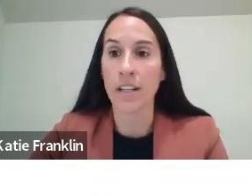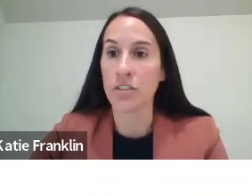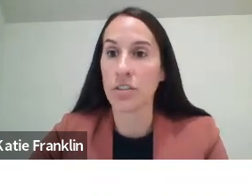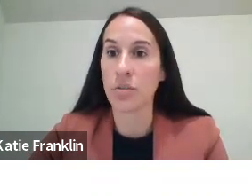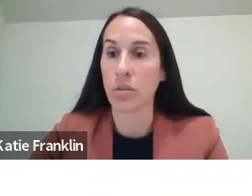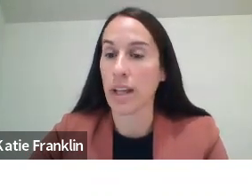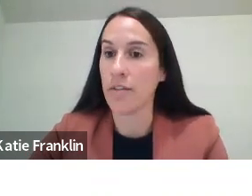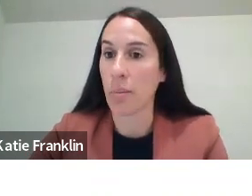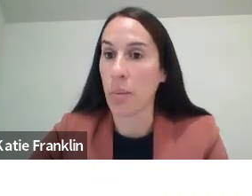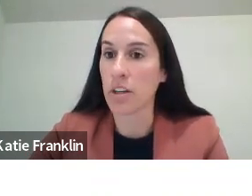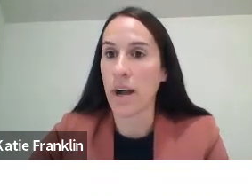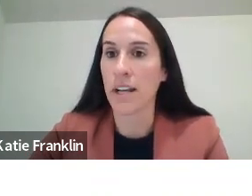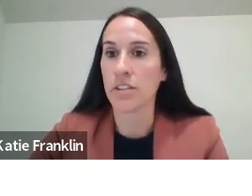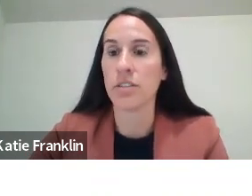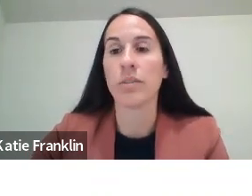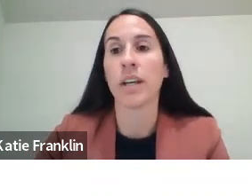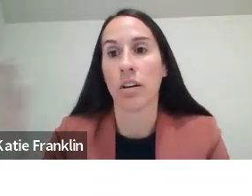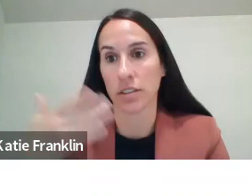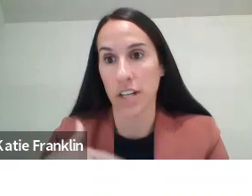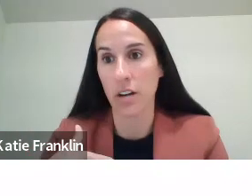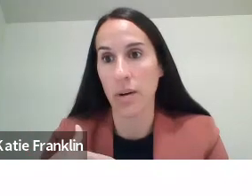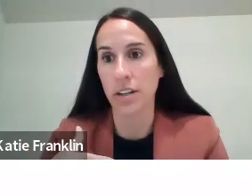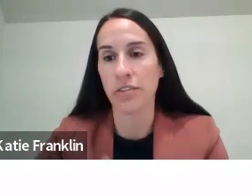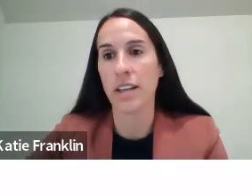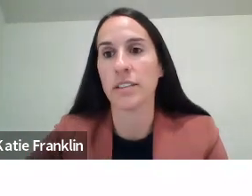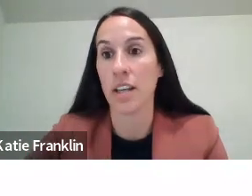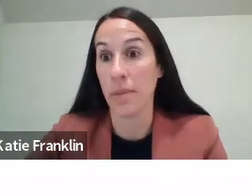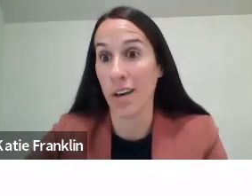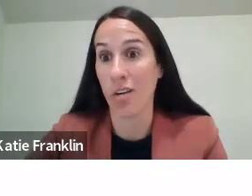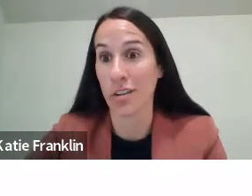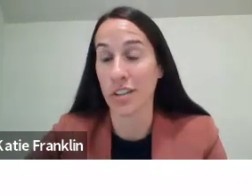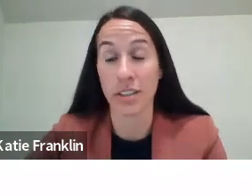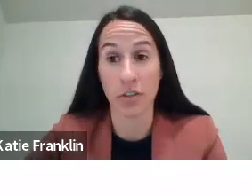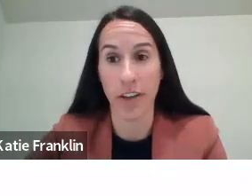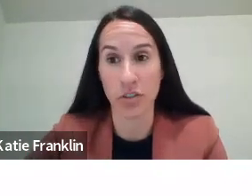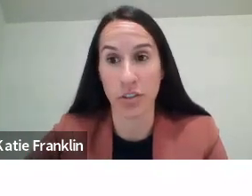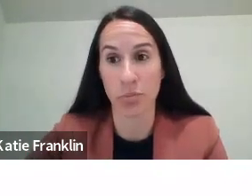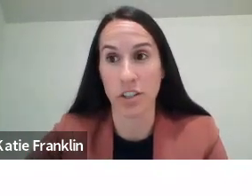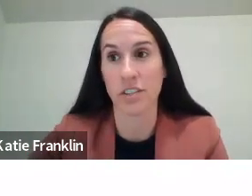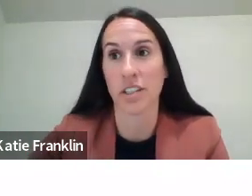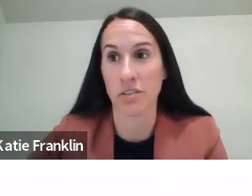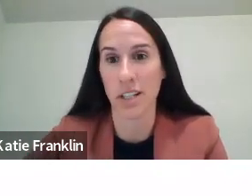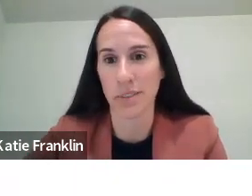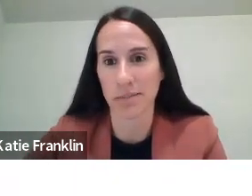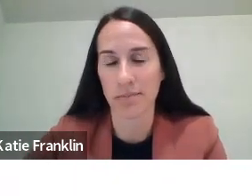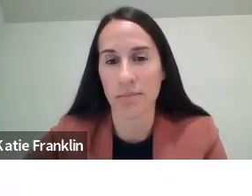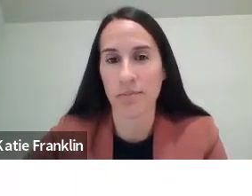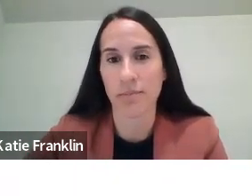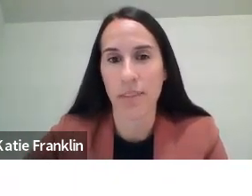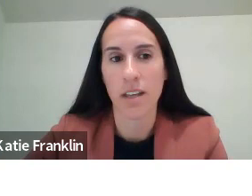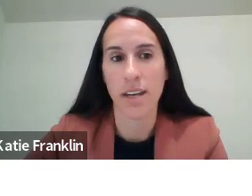from behind you or light from a window behind you can cause a shadow on your face and make it harder to see your facial expressions and your